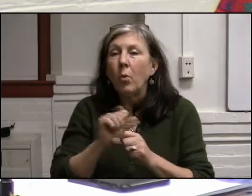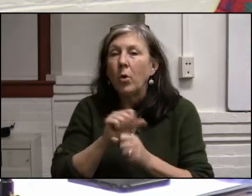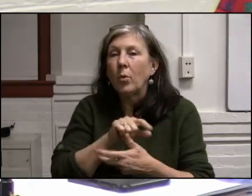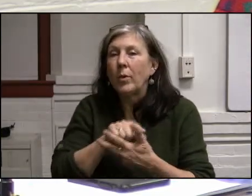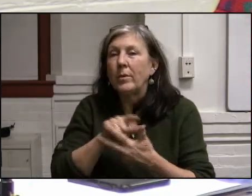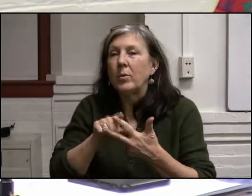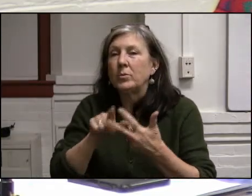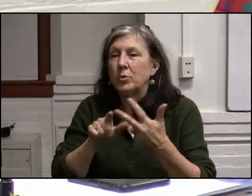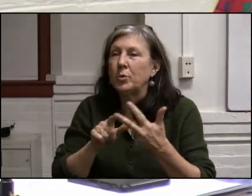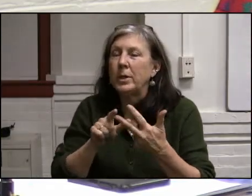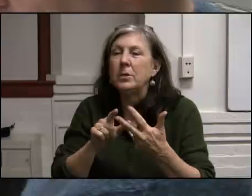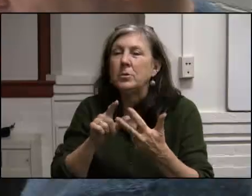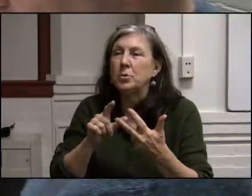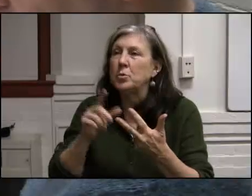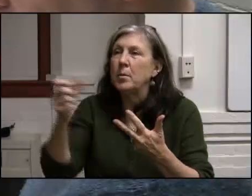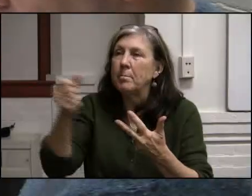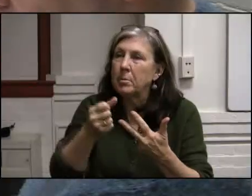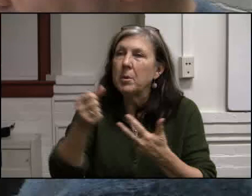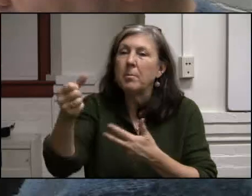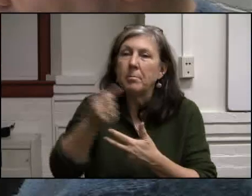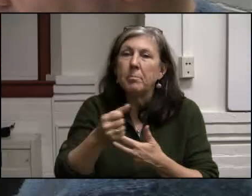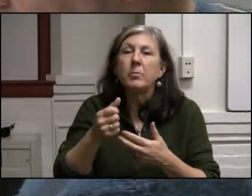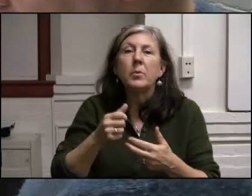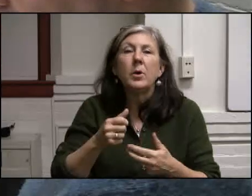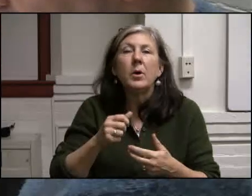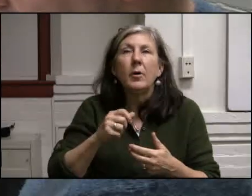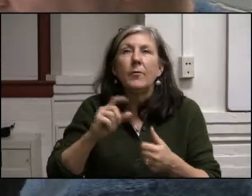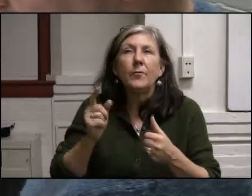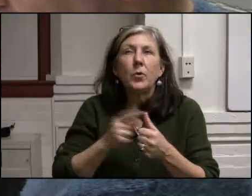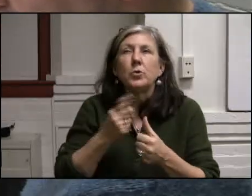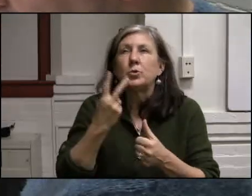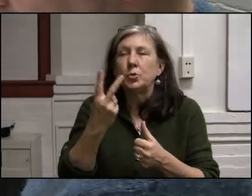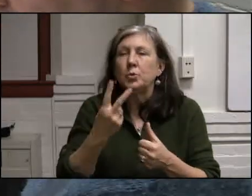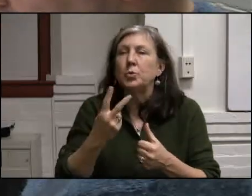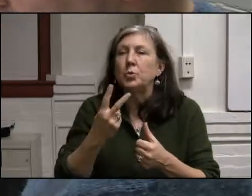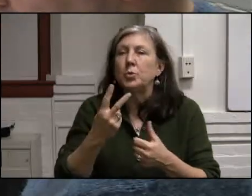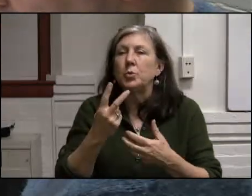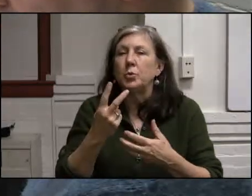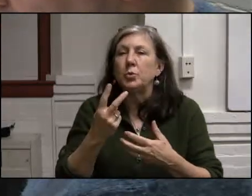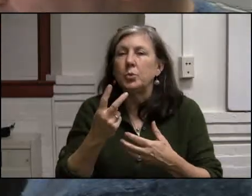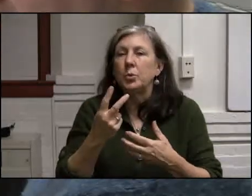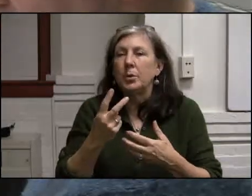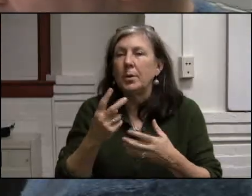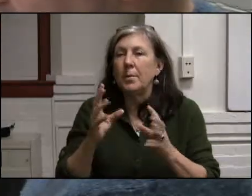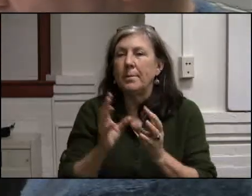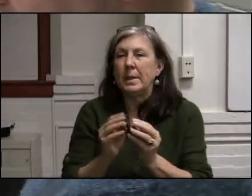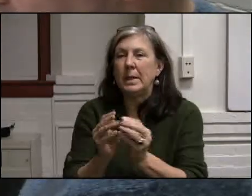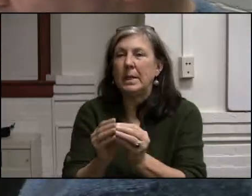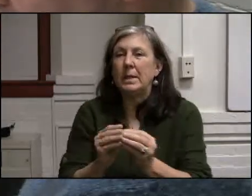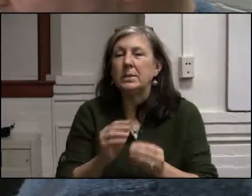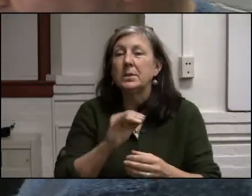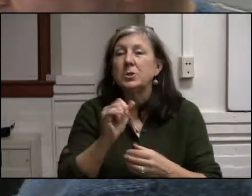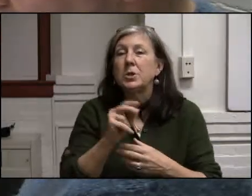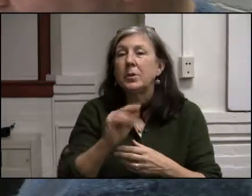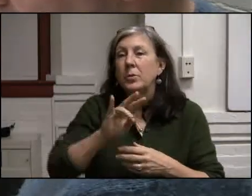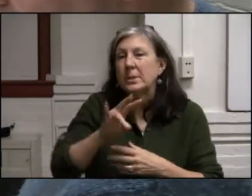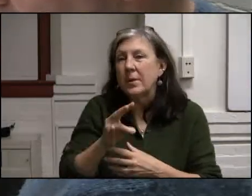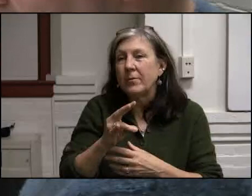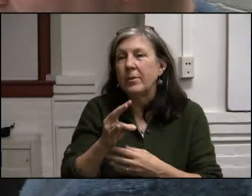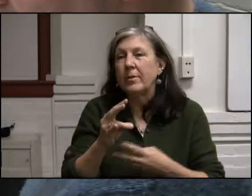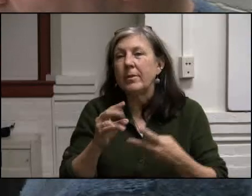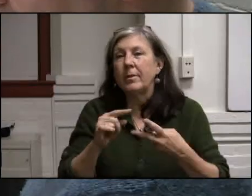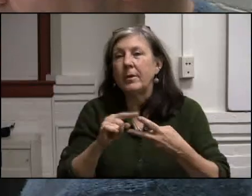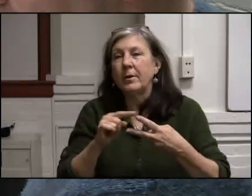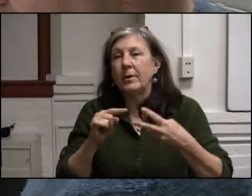3 to schedule them to come in. And we'll do that for the first 2 evenings. We'll shoot for January 7th and January 14th for these